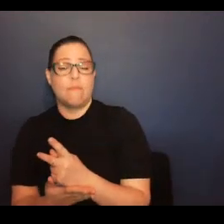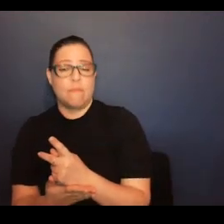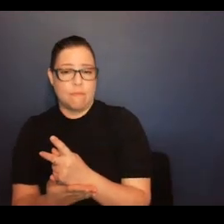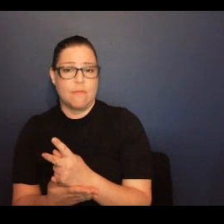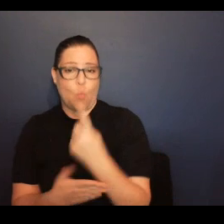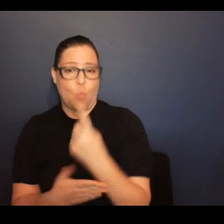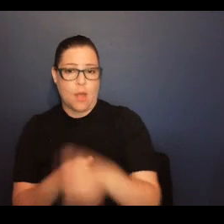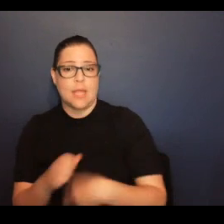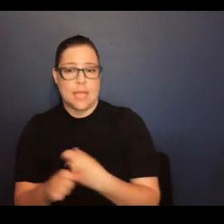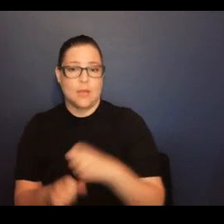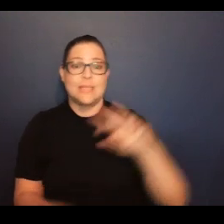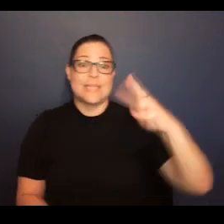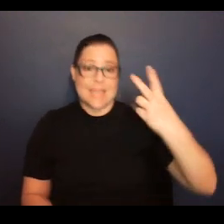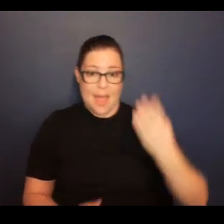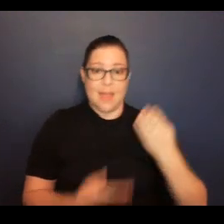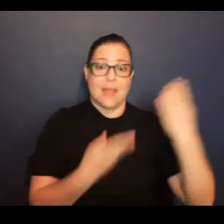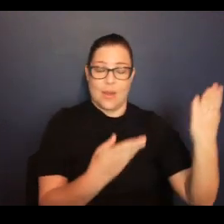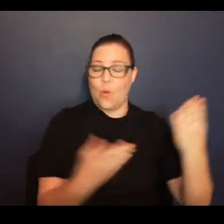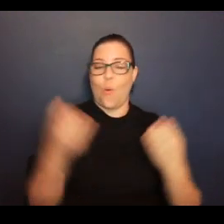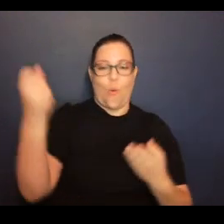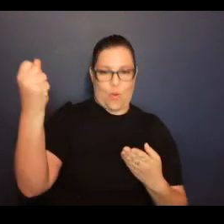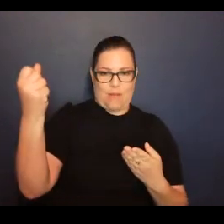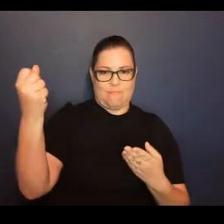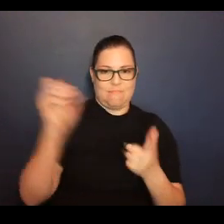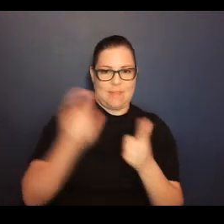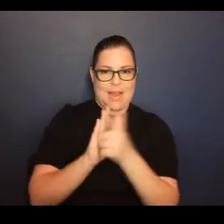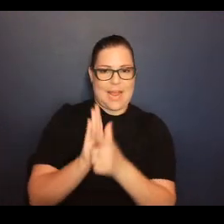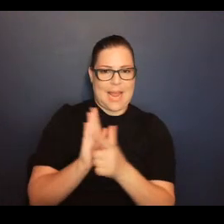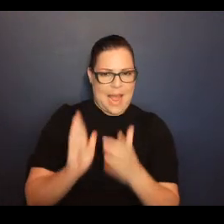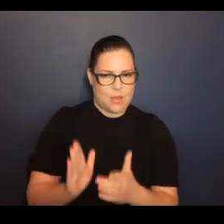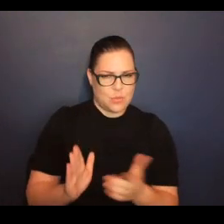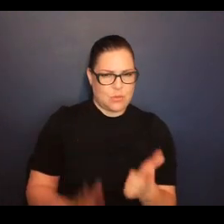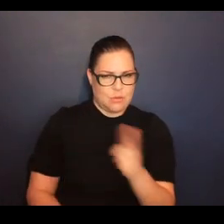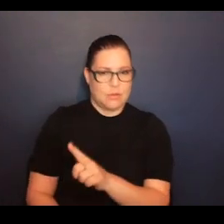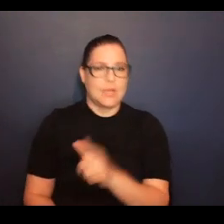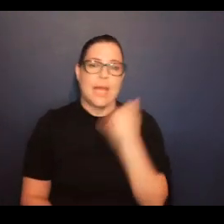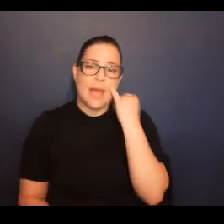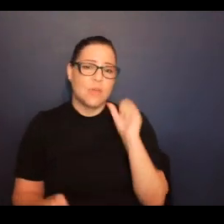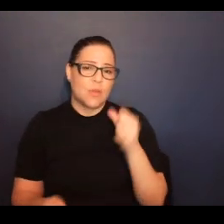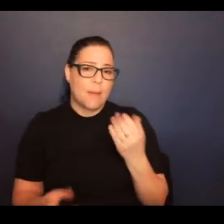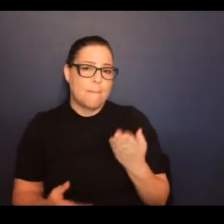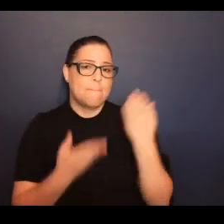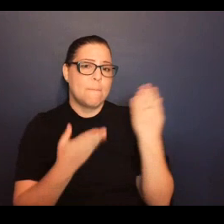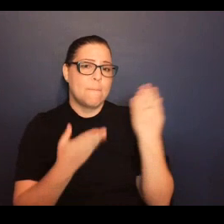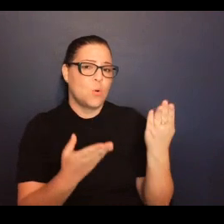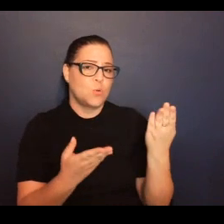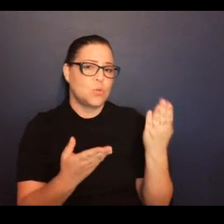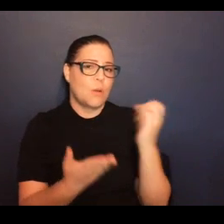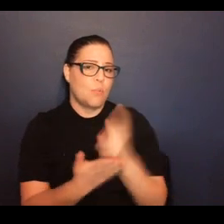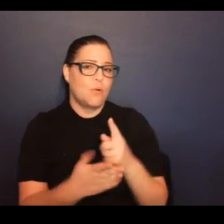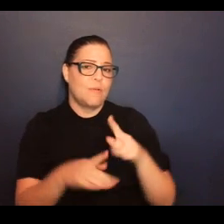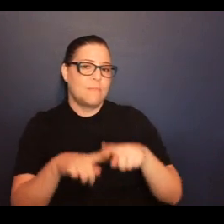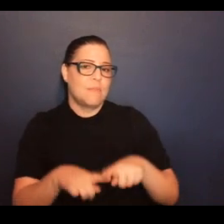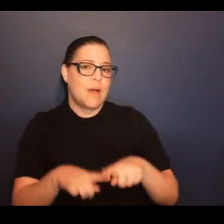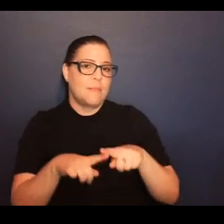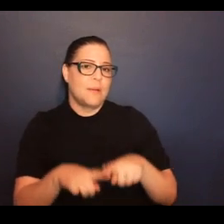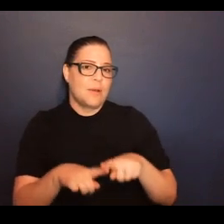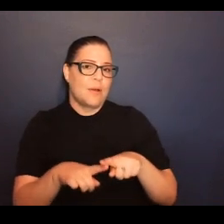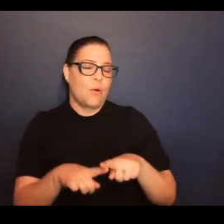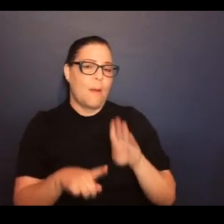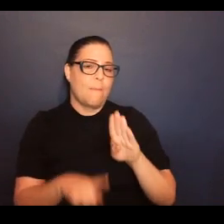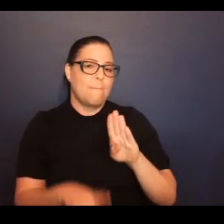one-year lease. Second. Yeah, hold on a second, Council. Please, all right, if ahead. You could just make it a motion to approve contingent on affiliated's approval or BBQOZ's